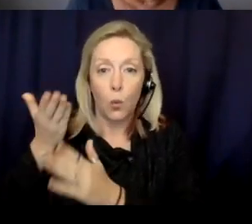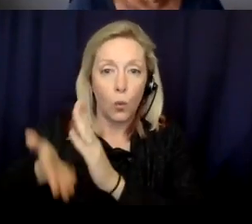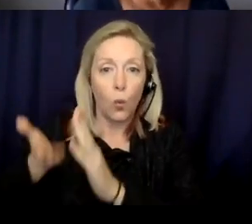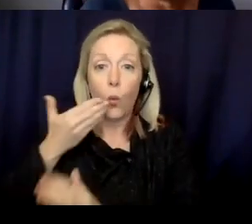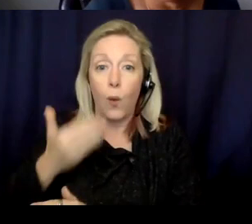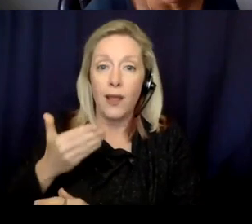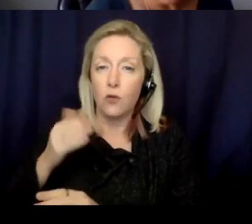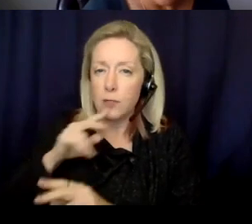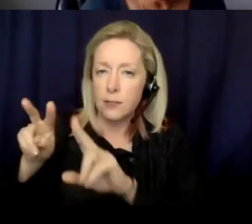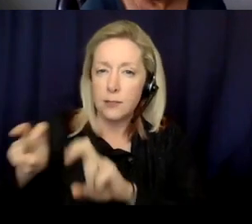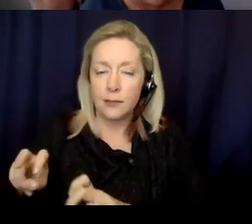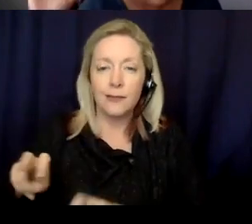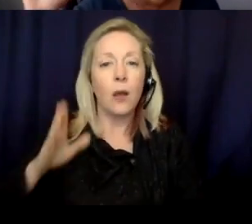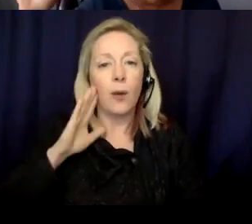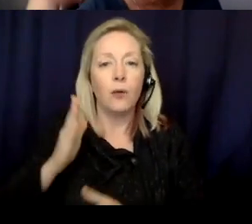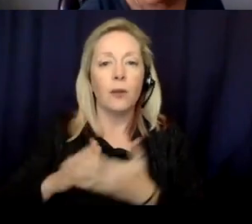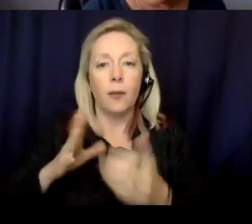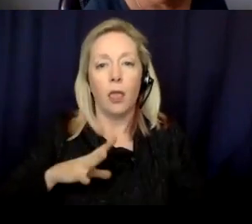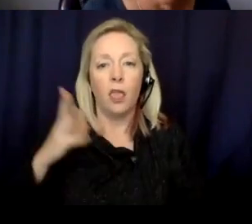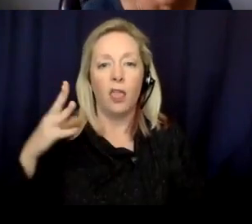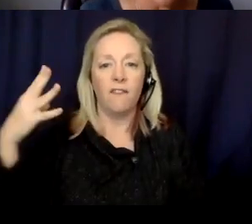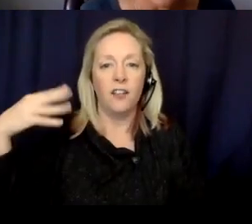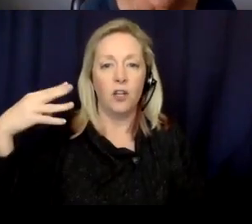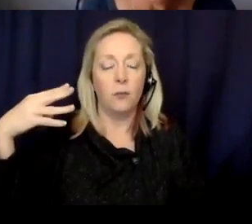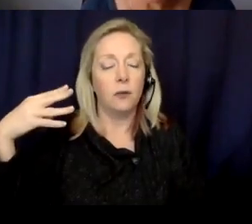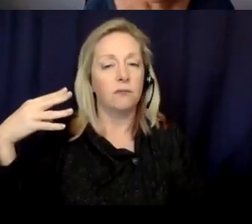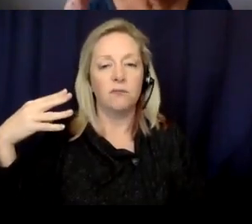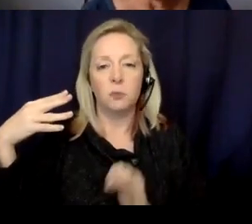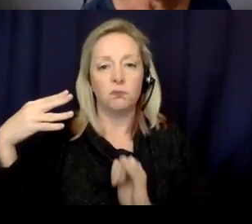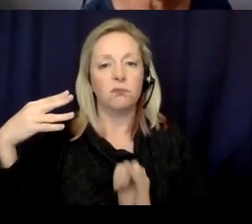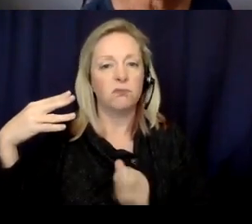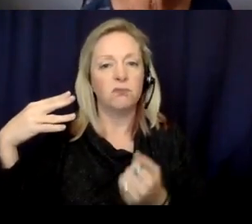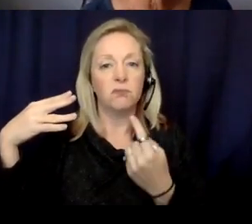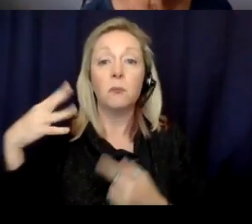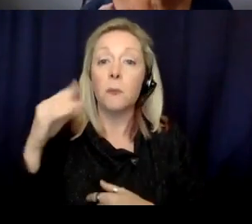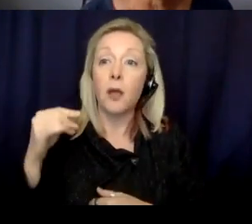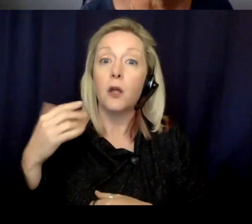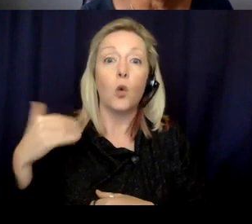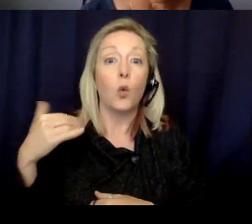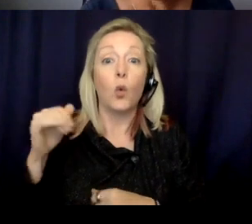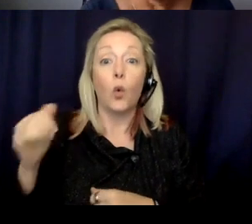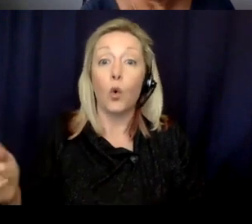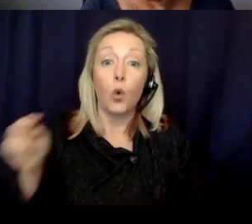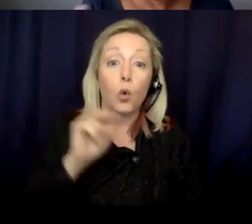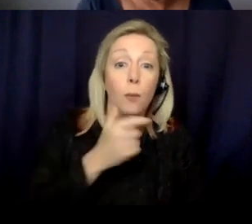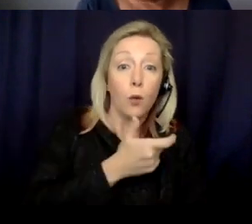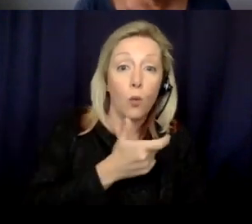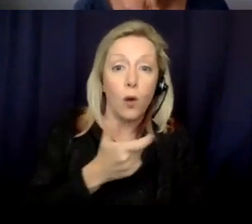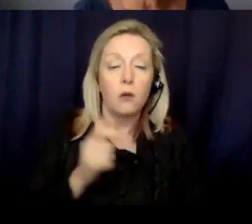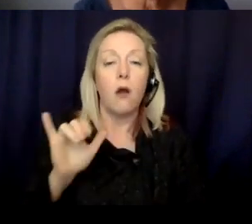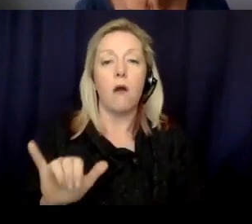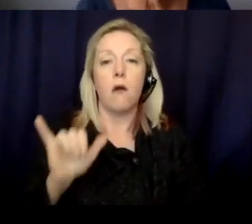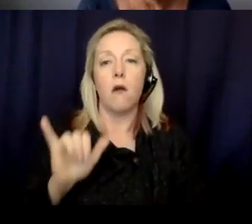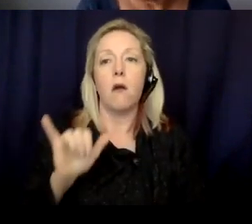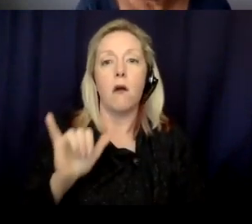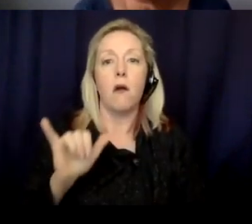one likes to be videotaped, myself included, but you learn so much about the things that